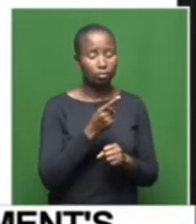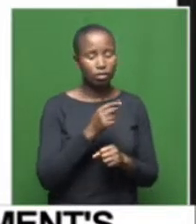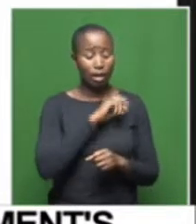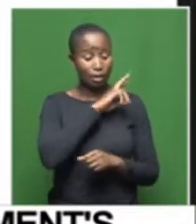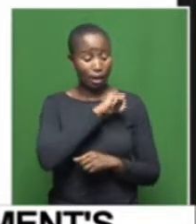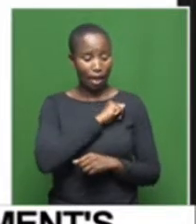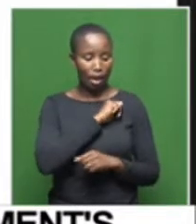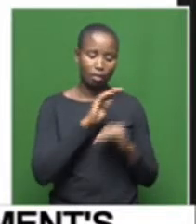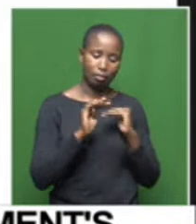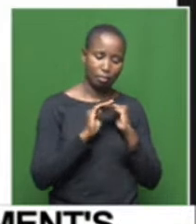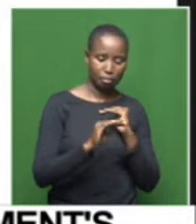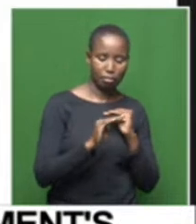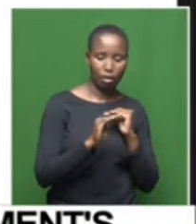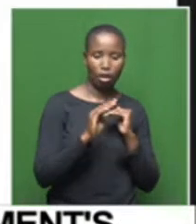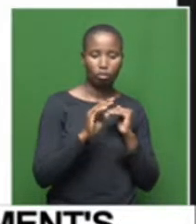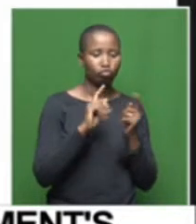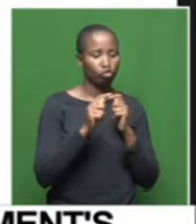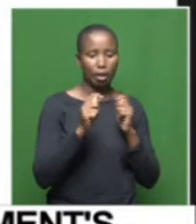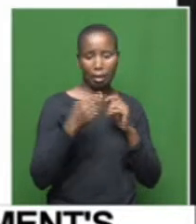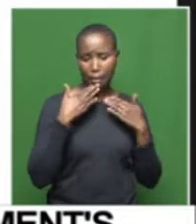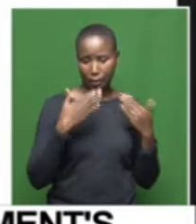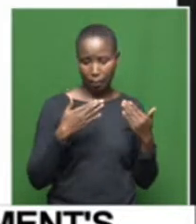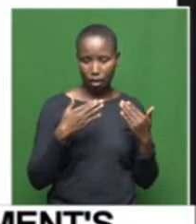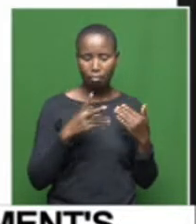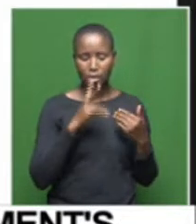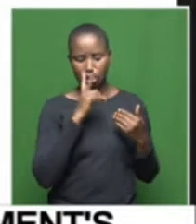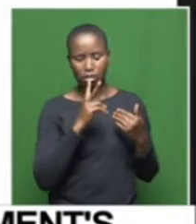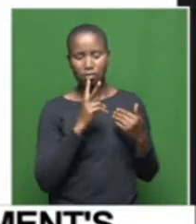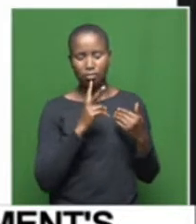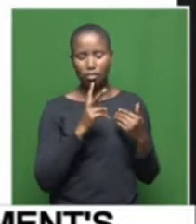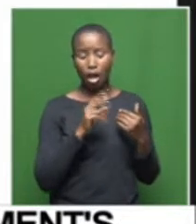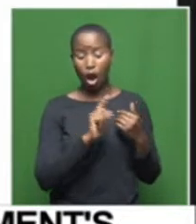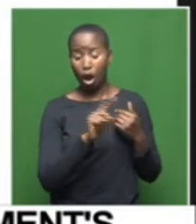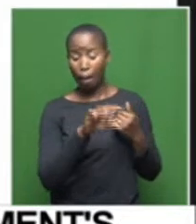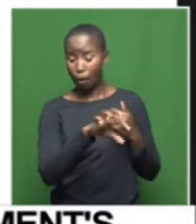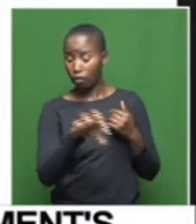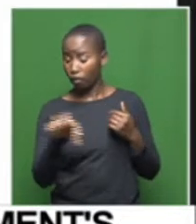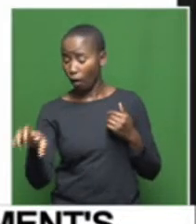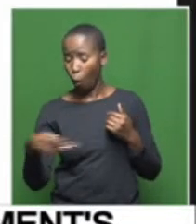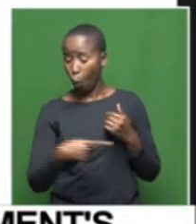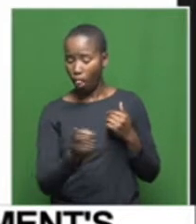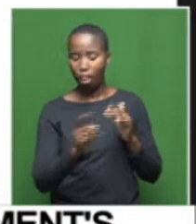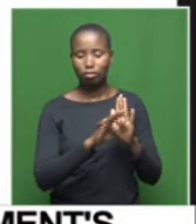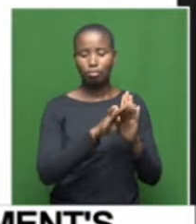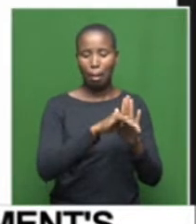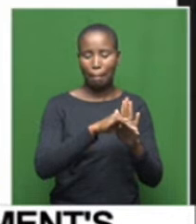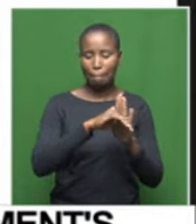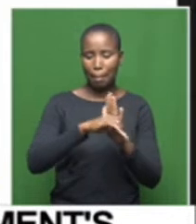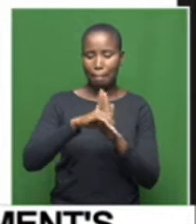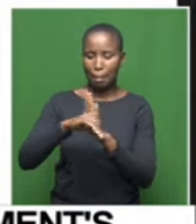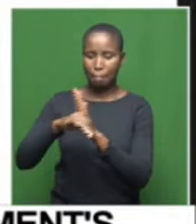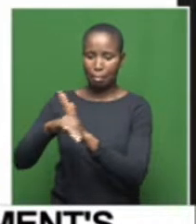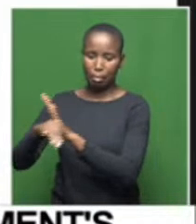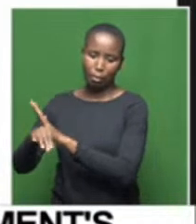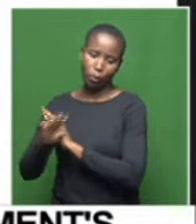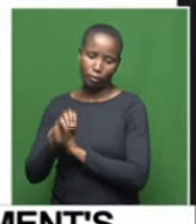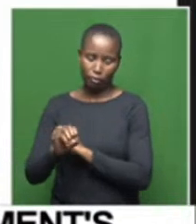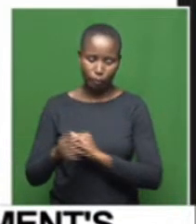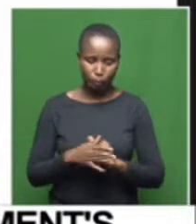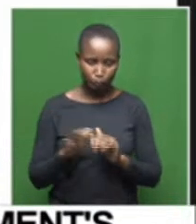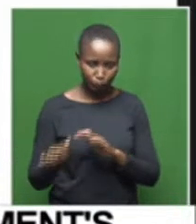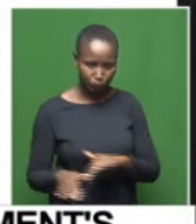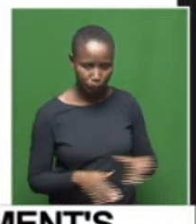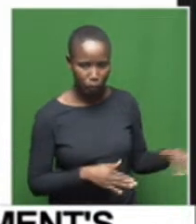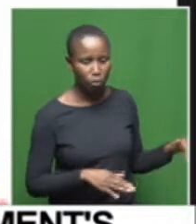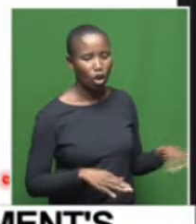And so we really are seeing the slow decrease in all of the provinces and nationally. Just in terms of age distributions,